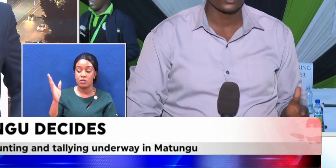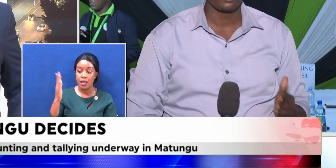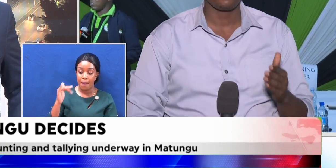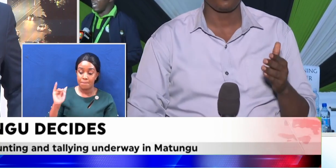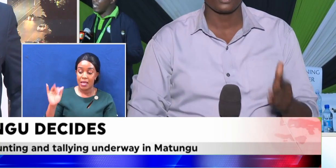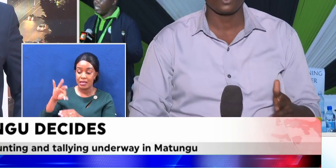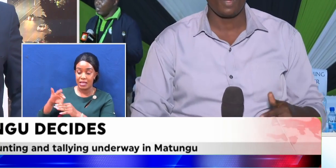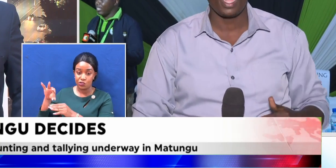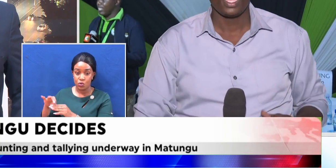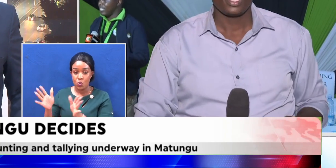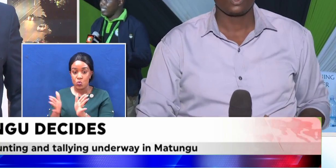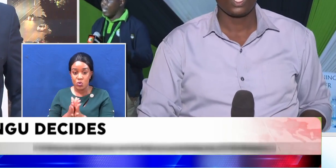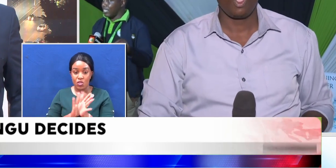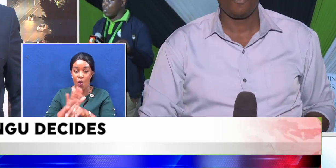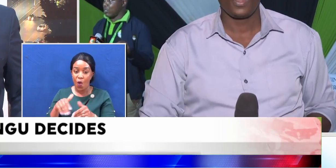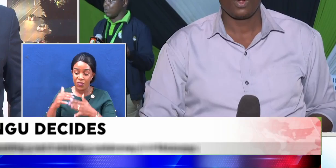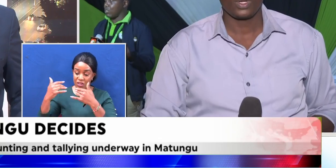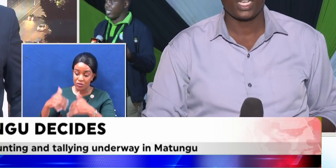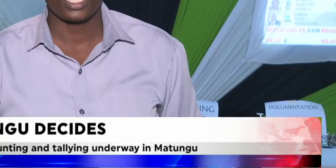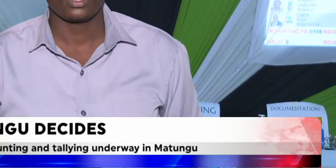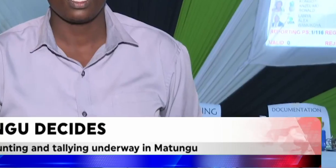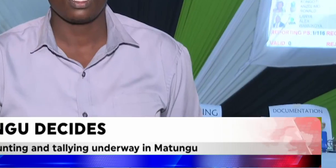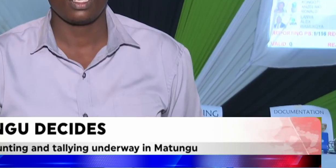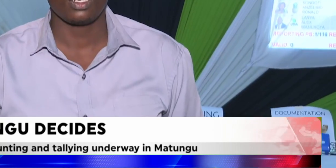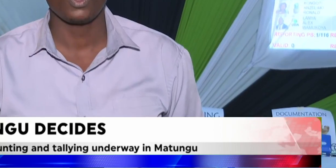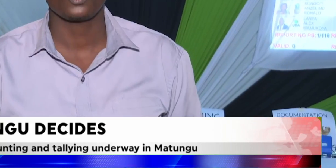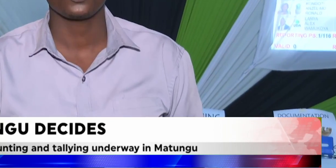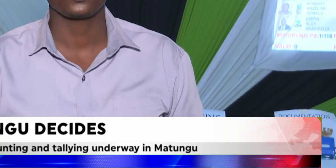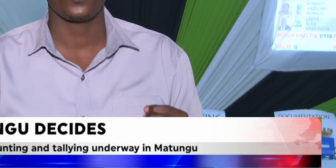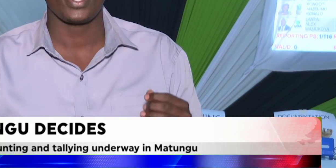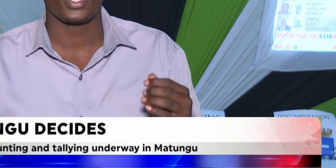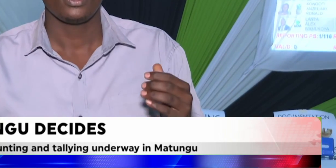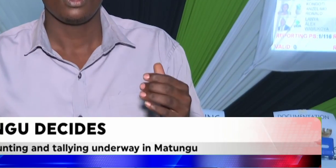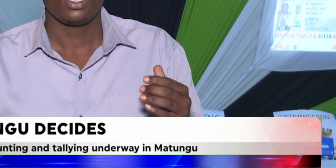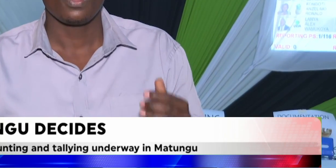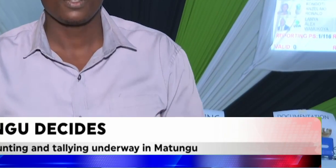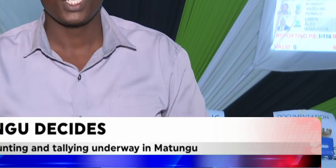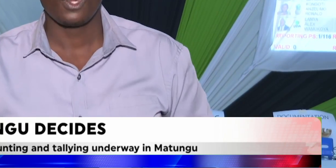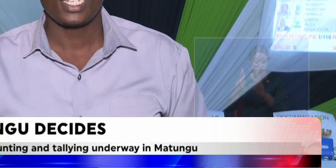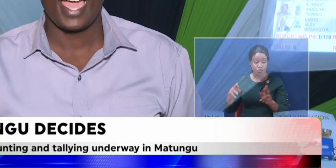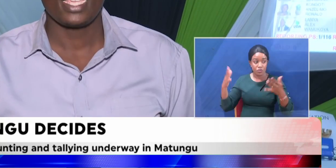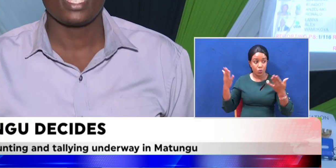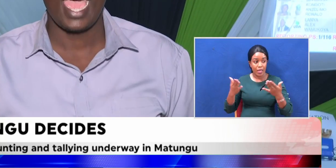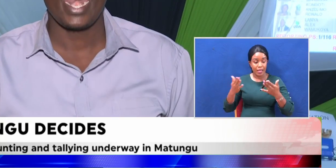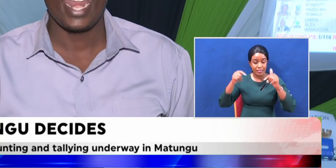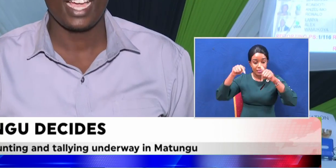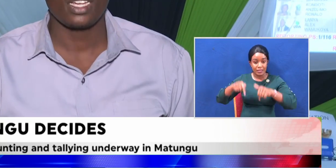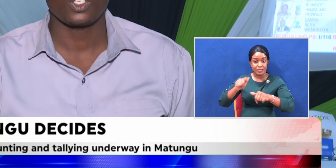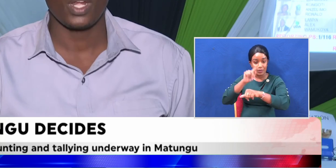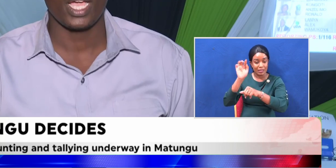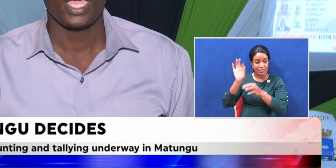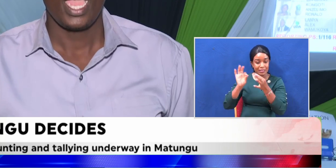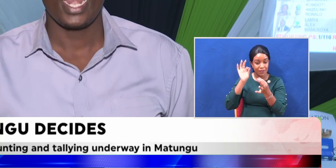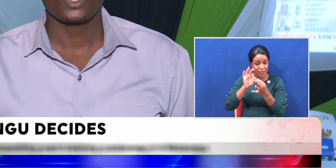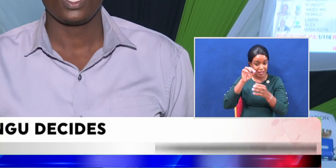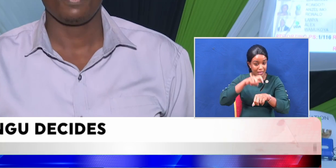the chaos, of all the drama that we often witness in regions where these particular ties are neck